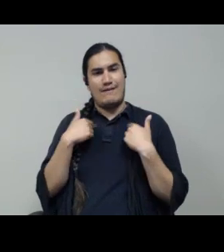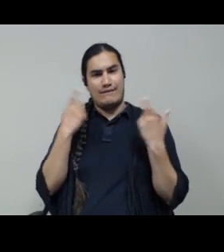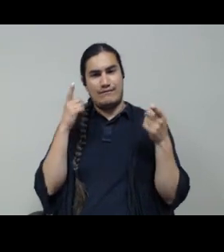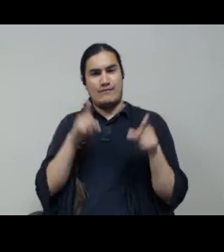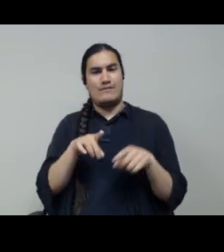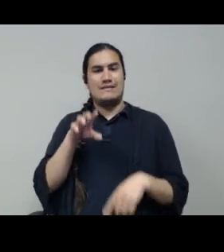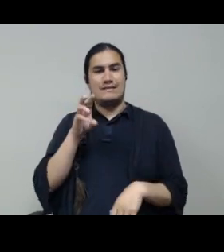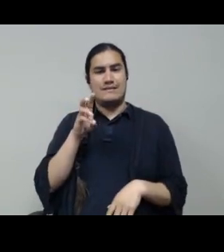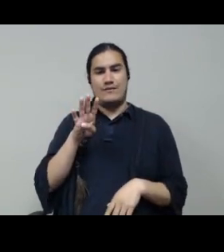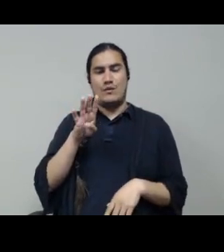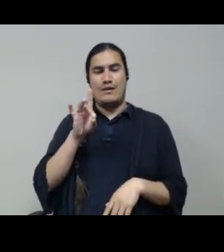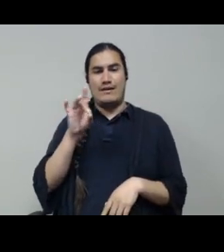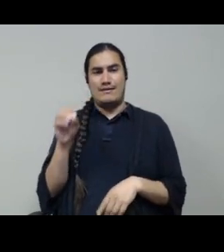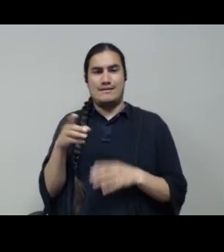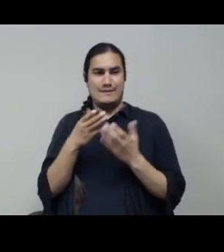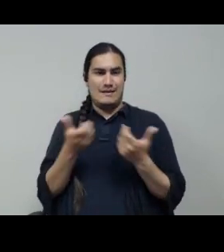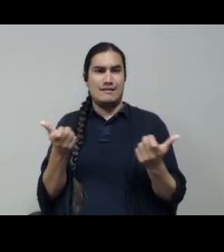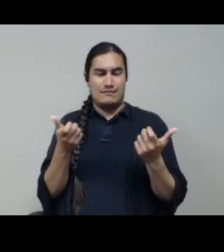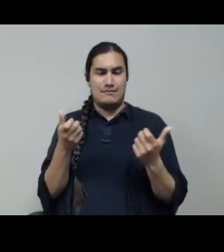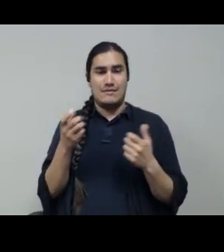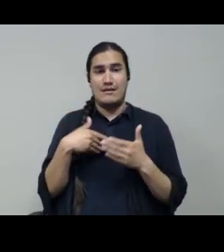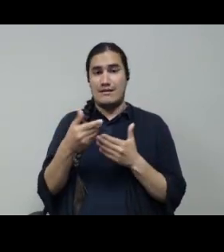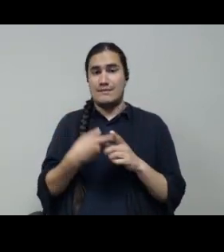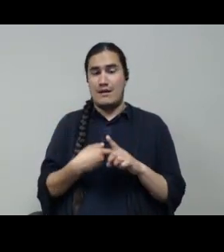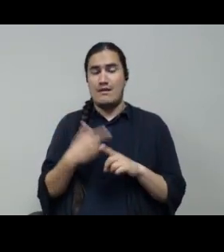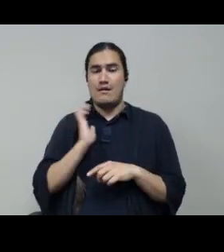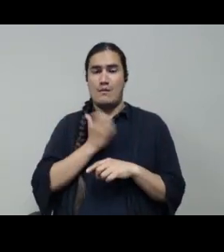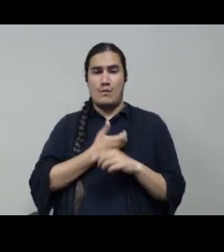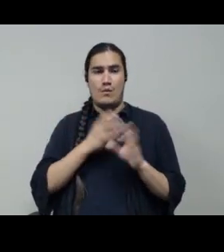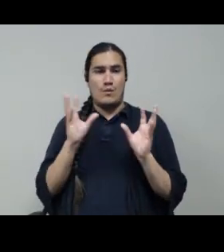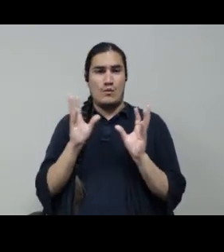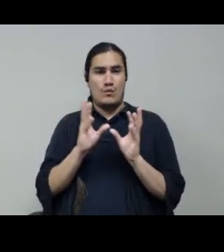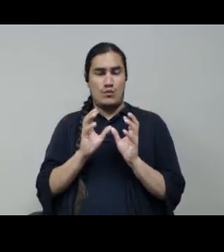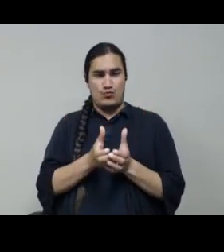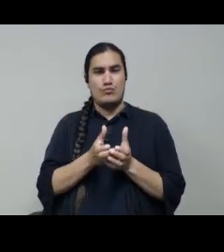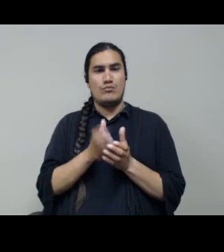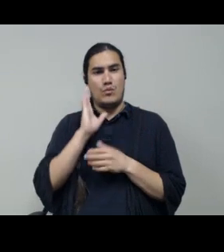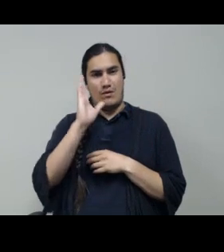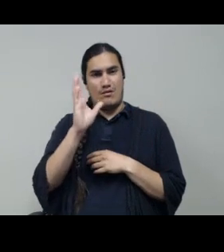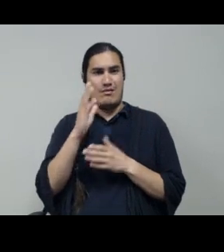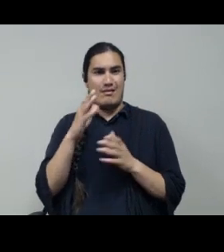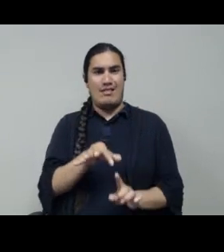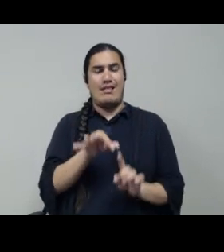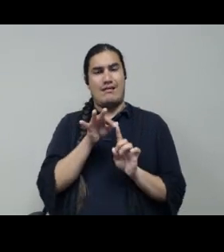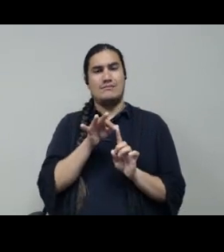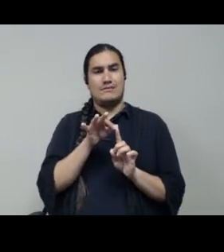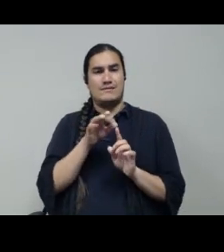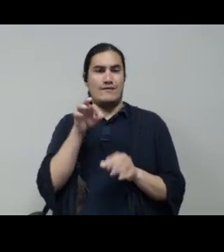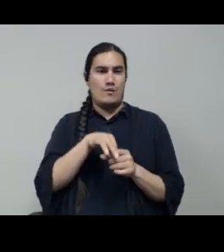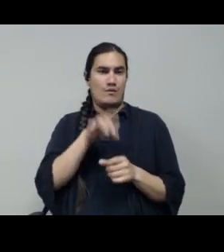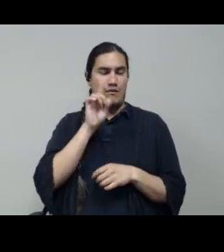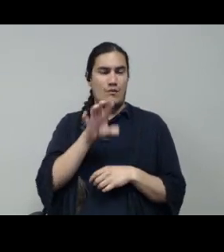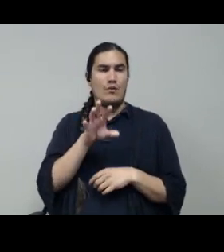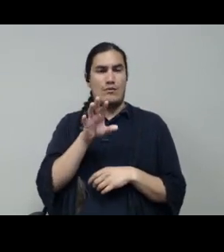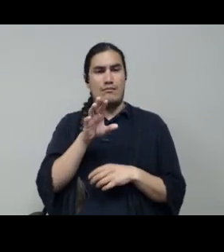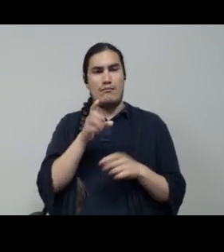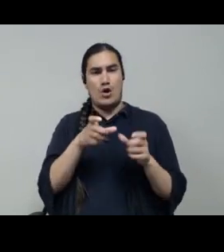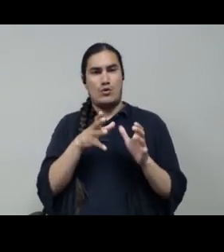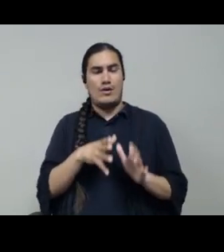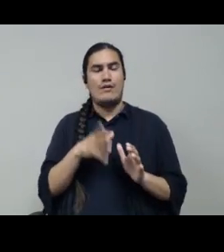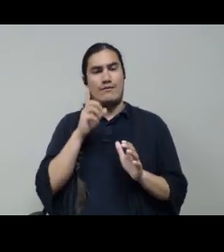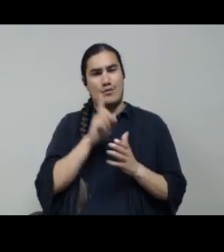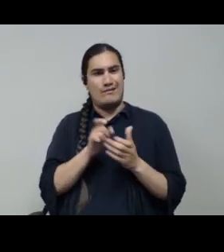split. And next month, our group will elect the moderator and vice moderator who will serve for next fiscal year. And